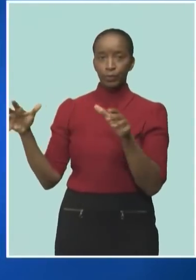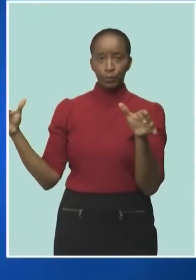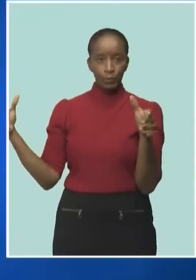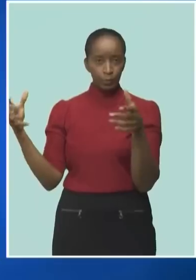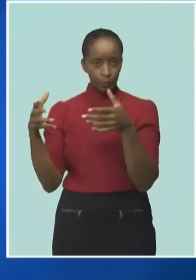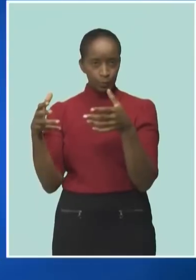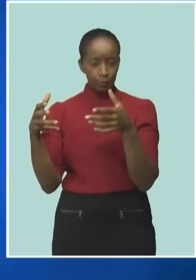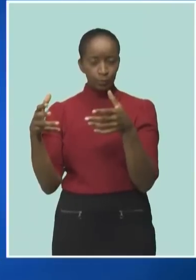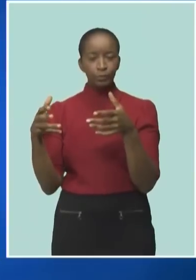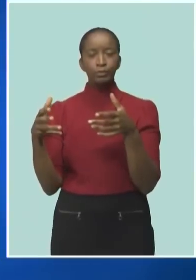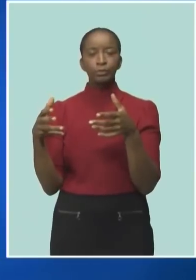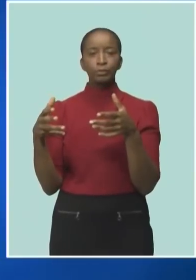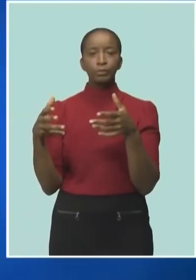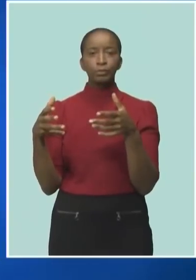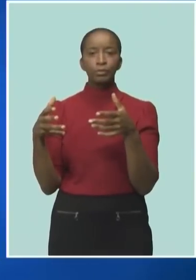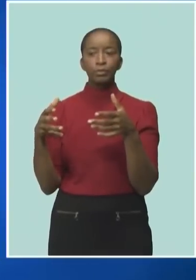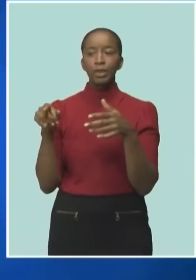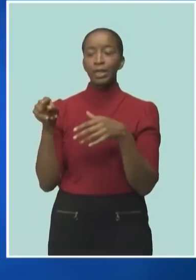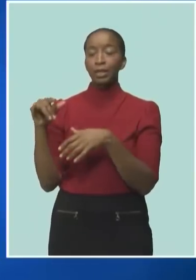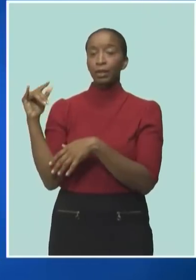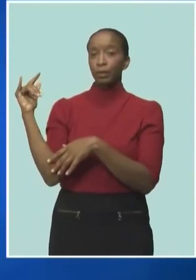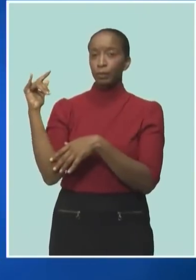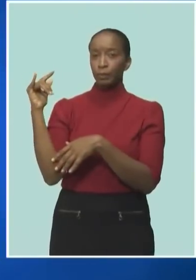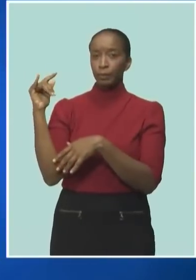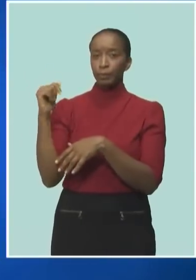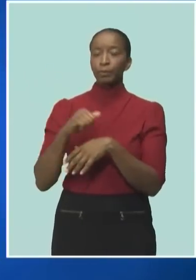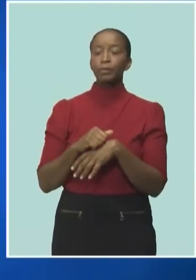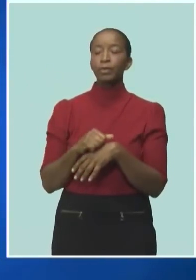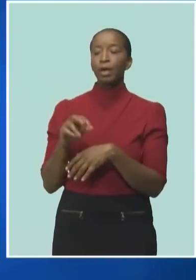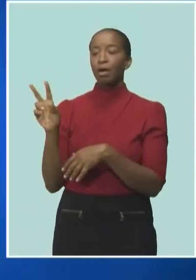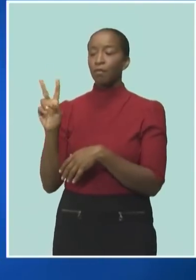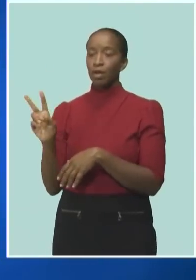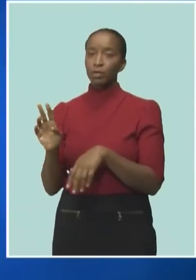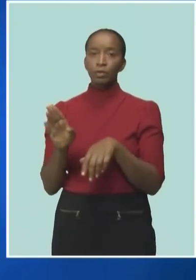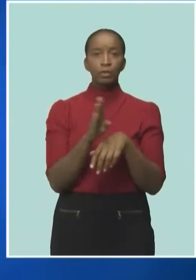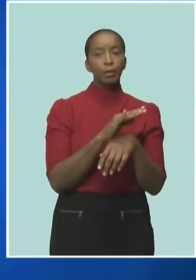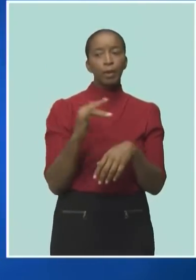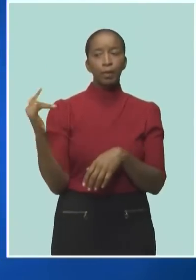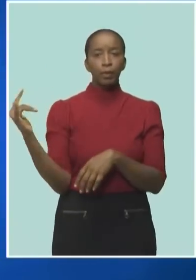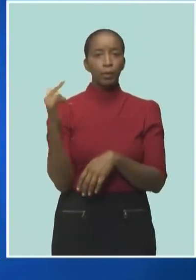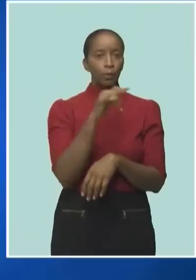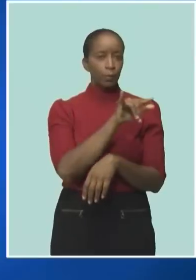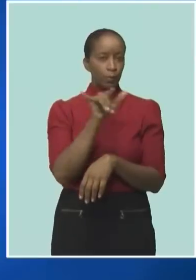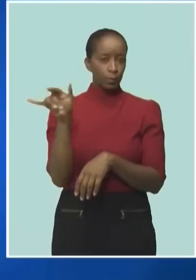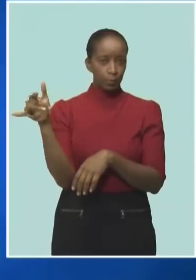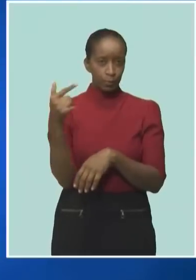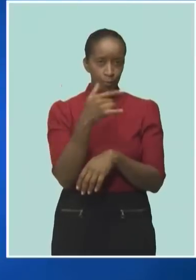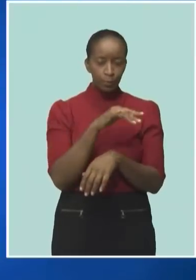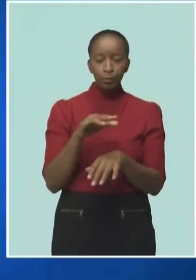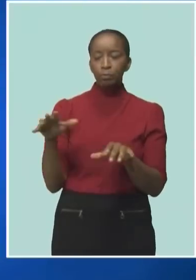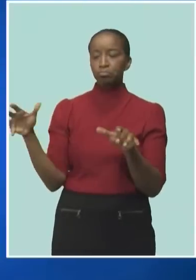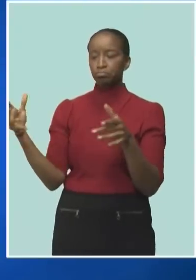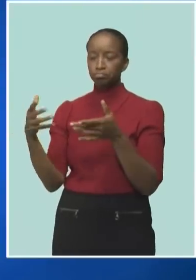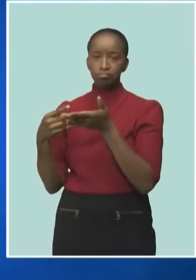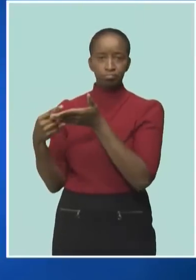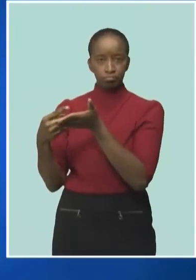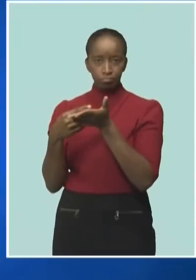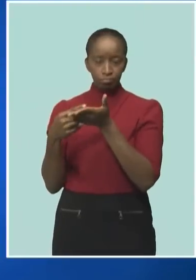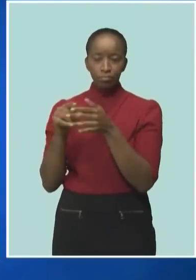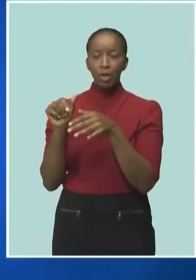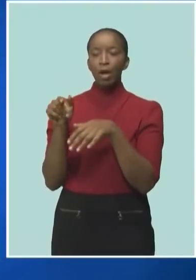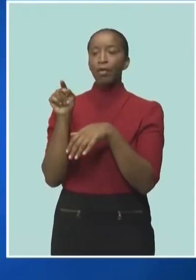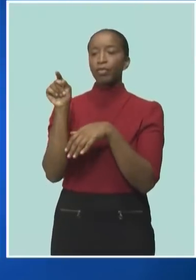Conviasa, which currently flies weekly between Bridgetown and Caracas. Meetings were also held with other airlines,